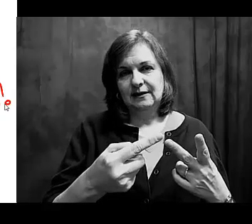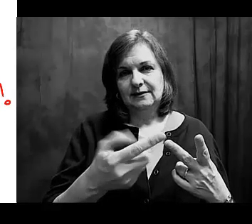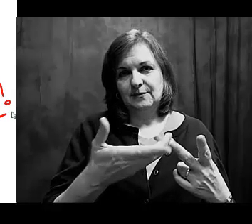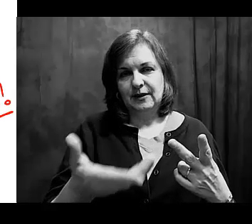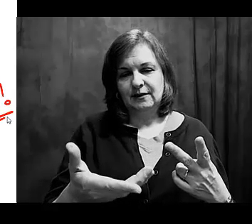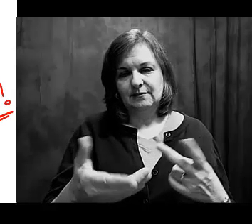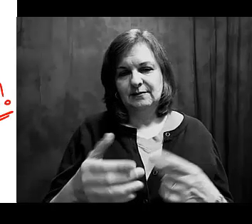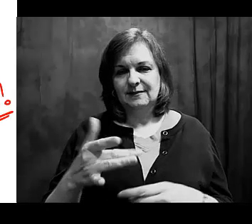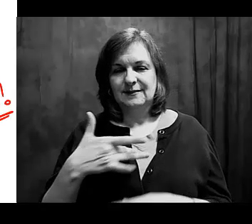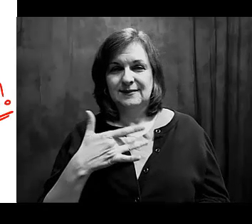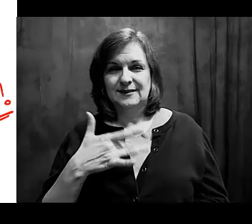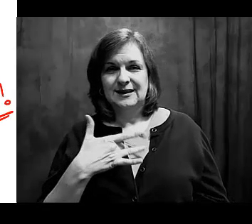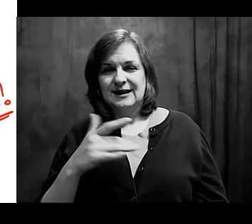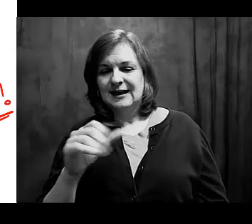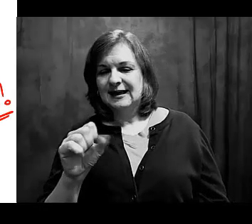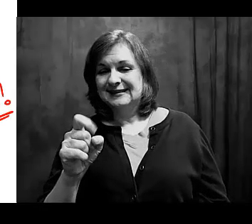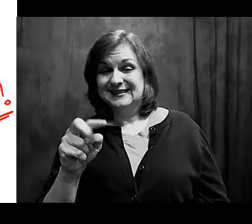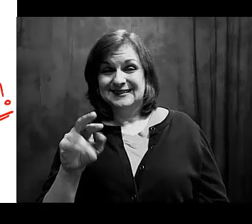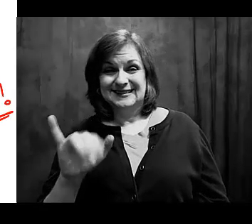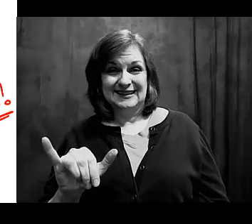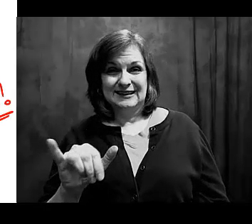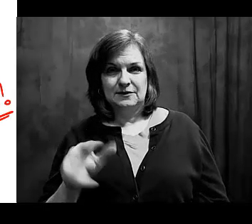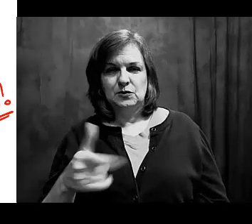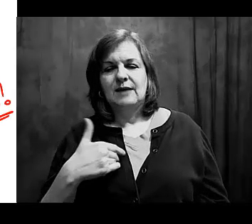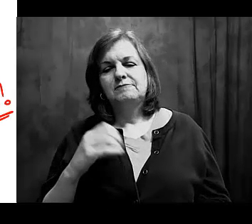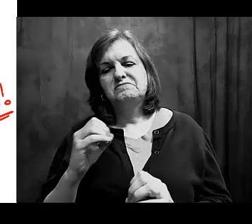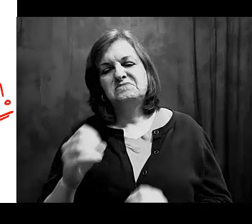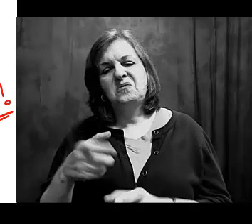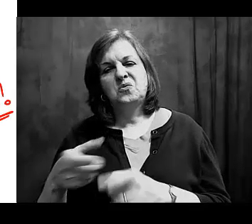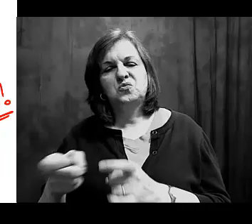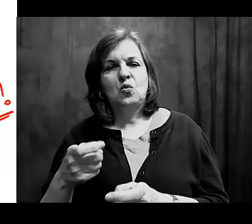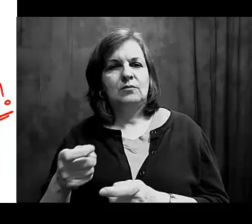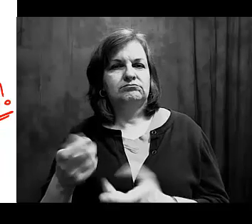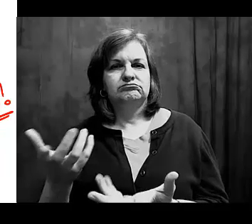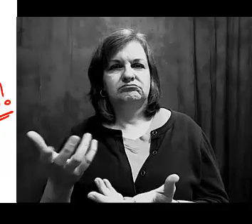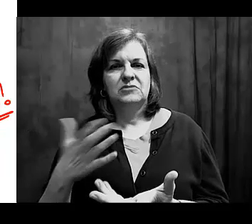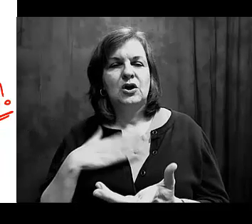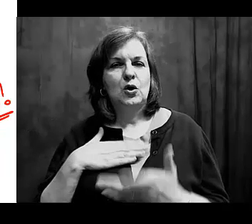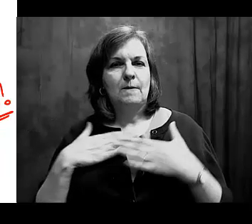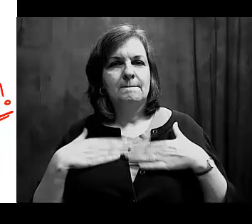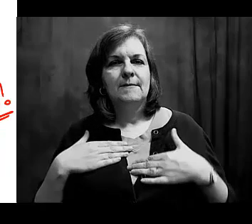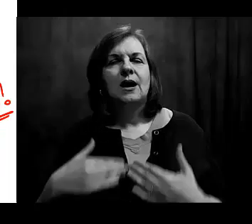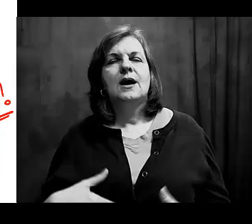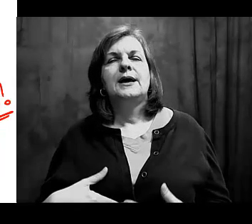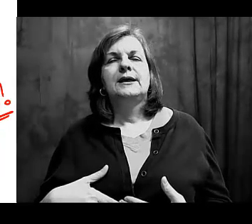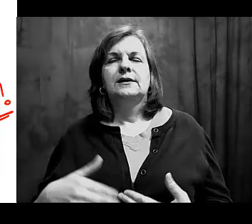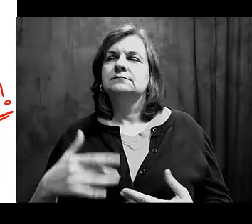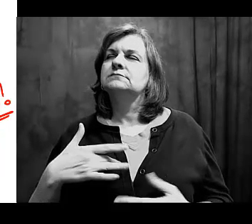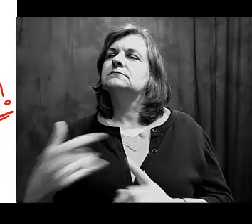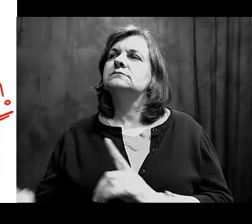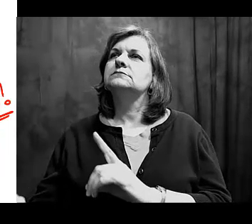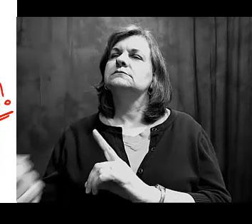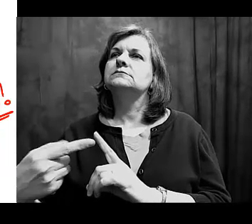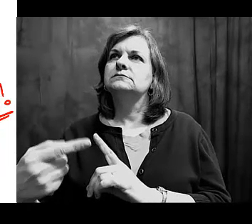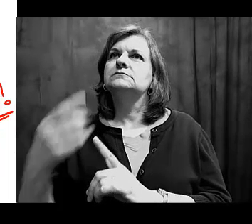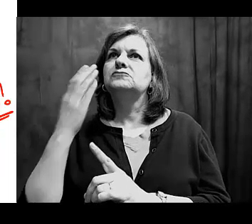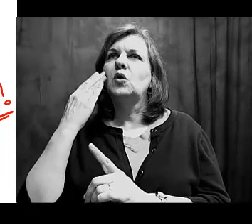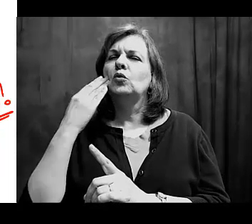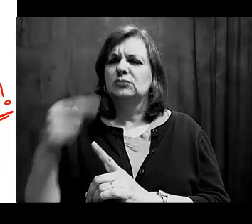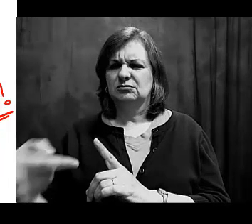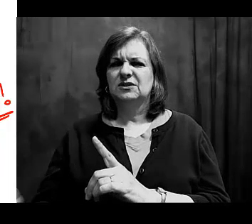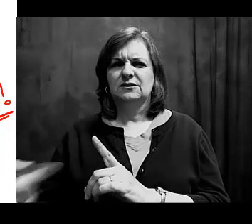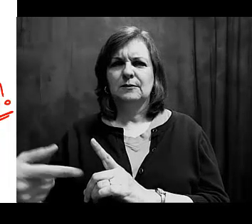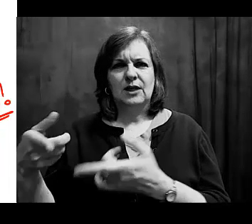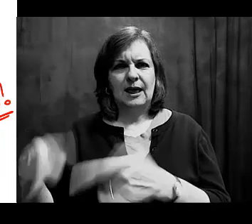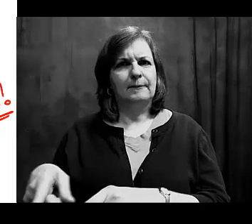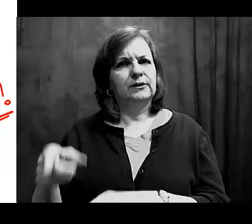or you don't. You don't have an option for a larger signal in that regard. If you want to tell your brain that something is sweeter